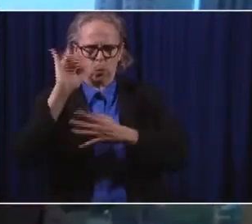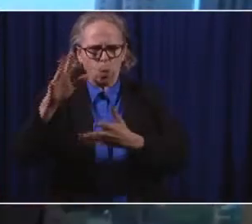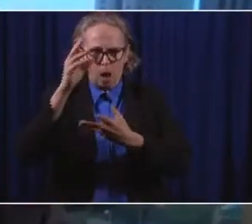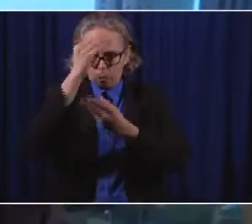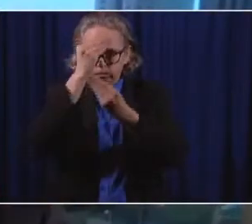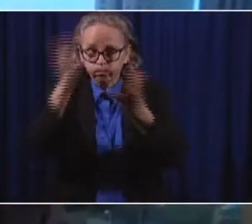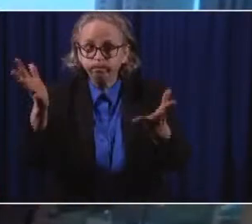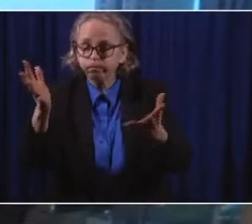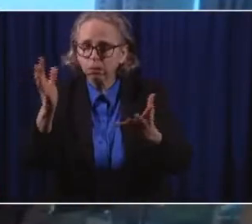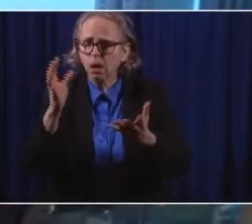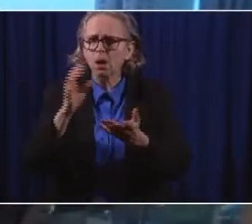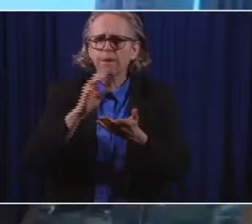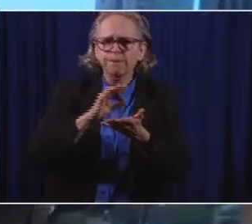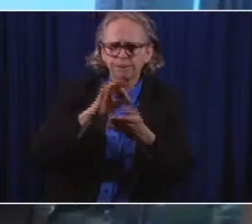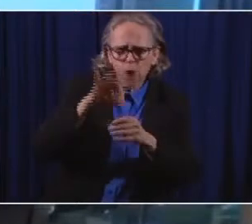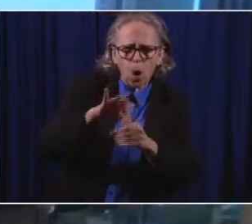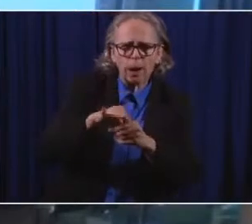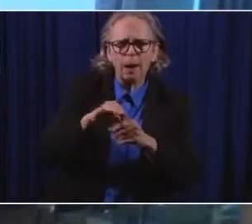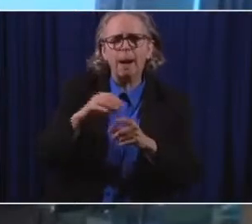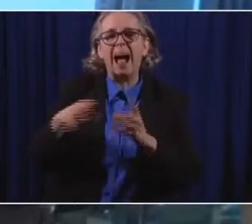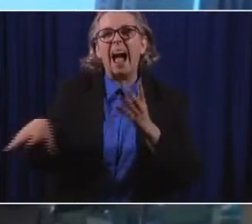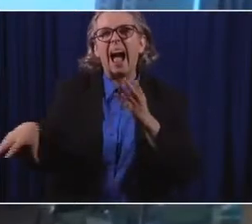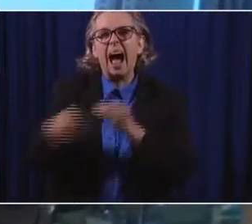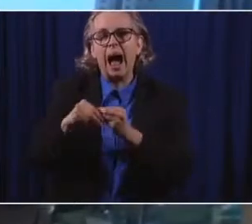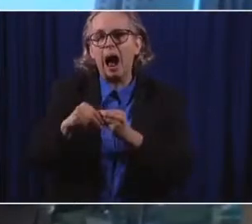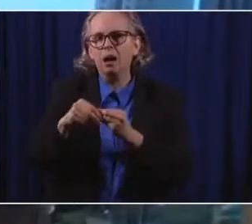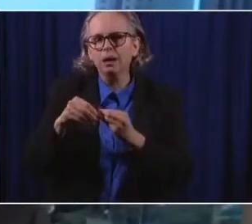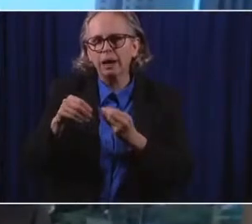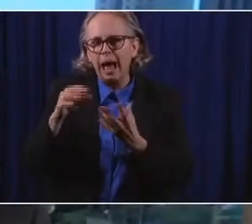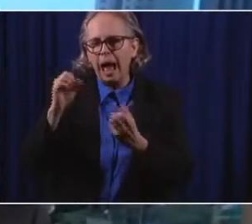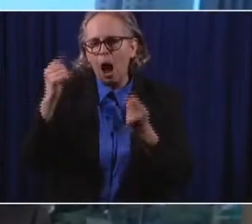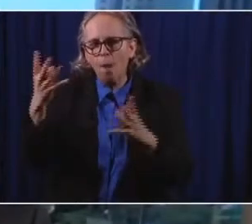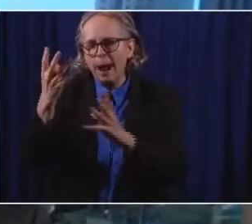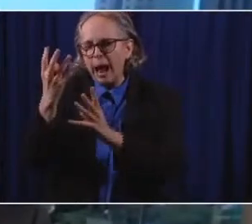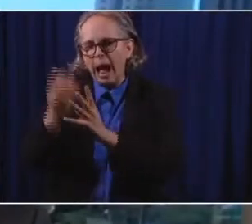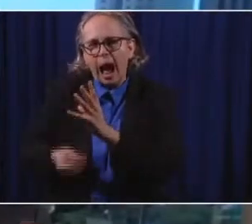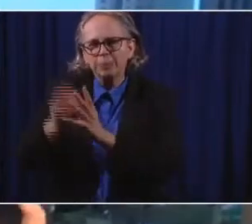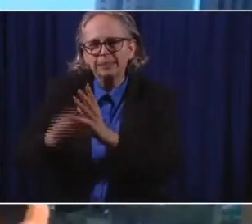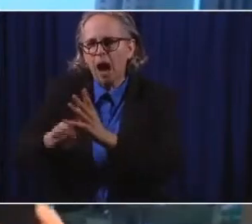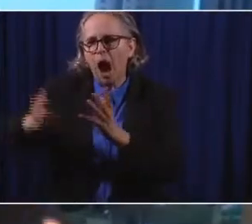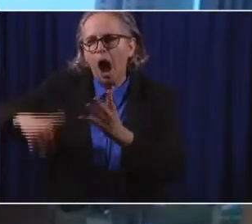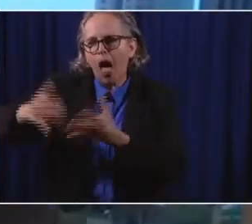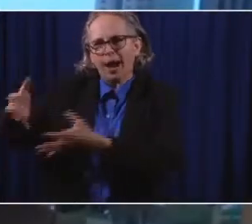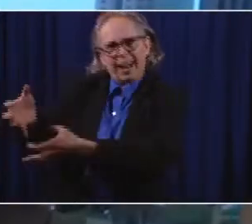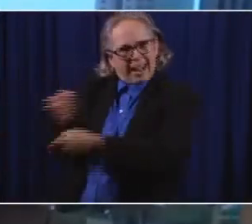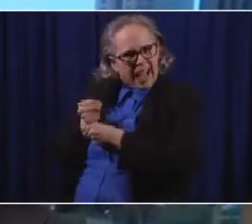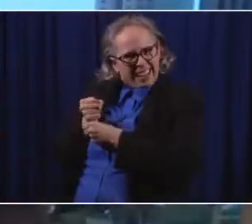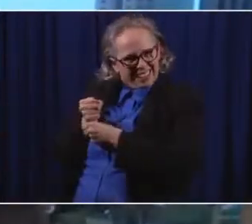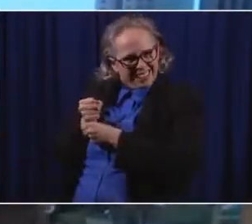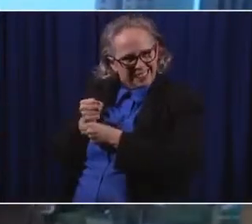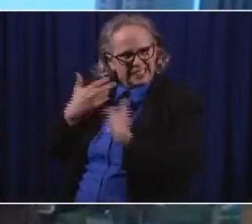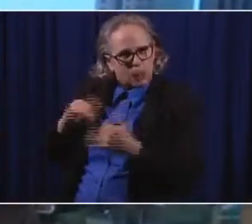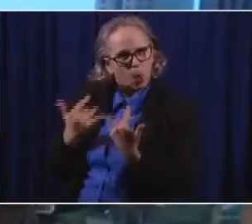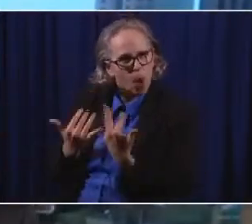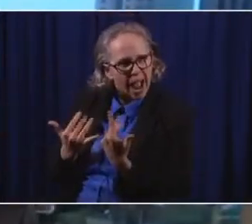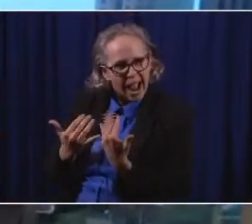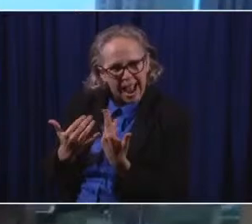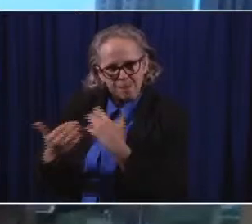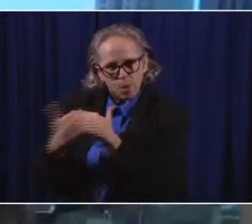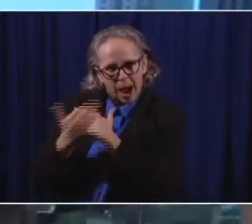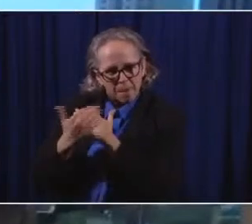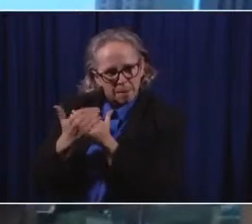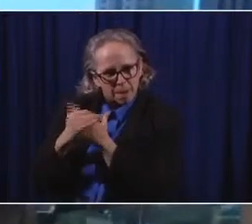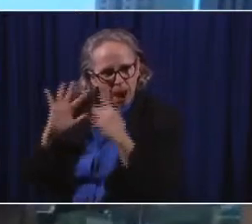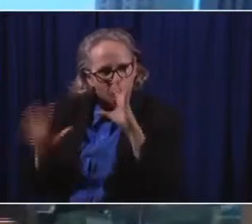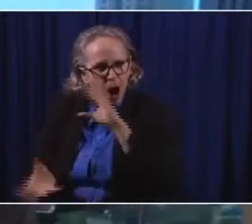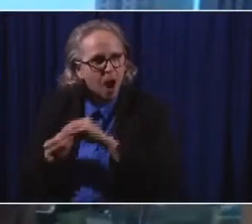are still out there in the postal system that are waiting to come back. And that'll give Ohioans a good sense of whether that's a conclusive result they're seeing on election night or not. Again, the